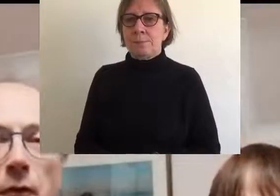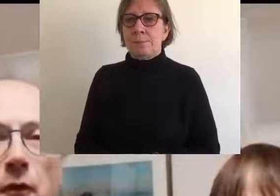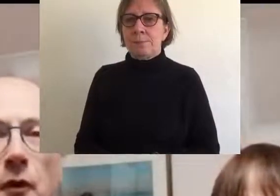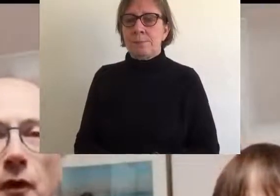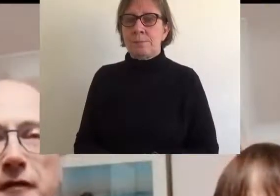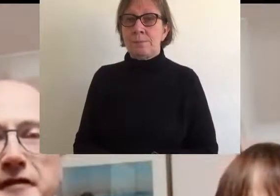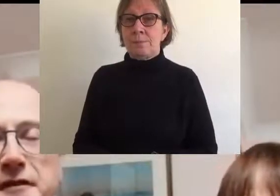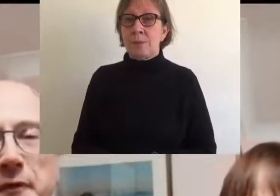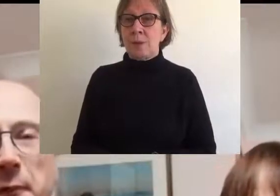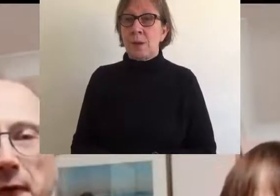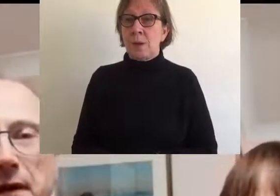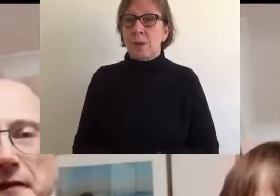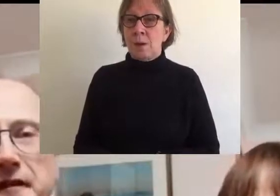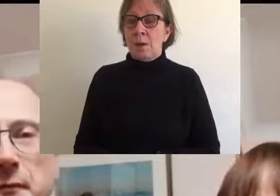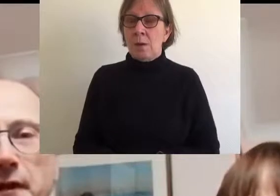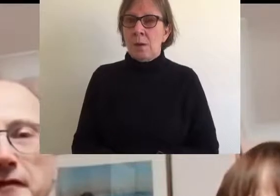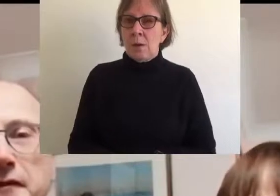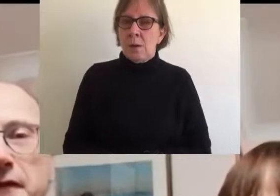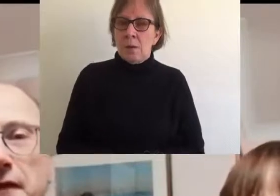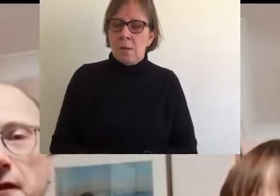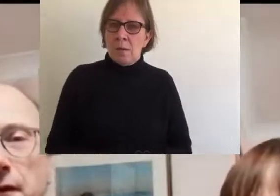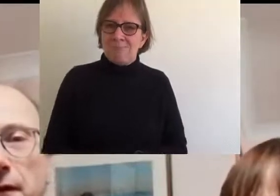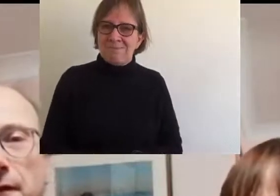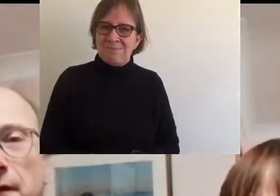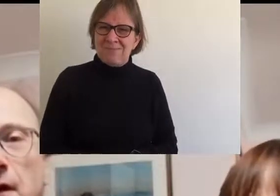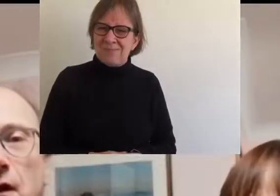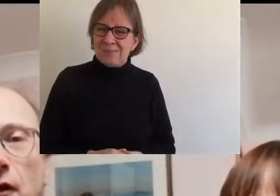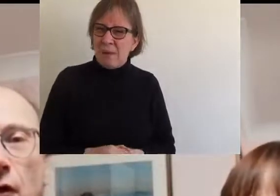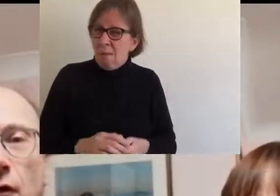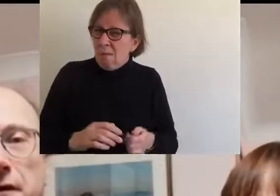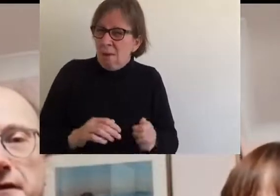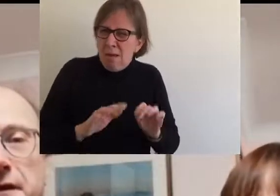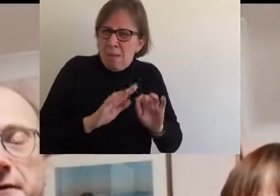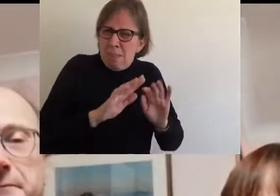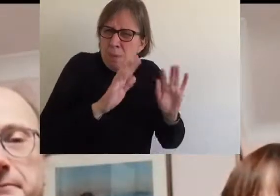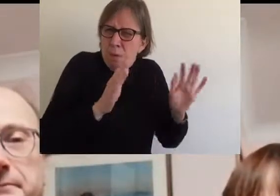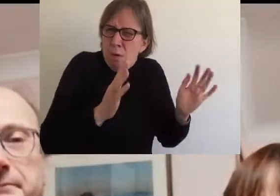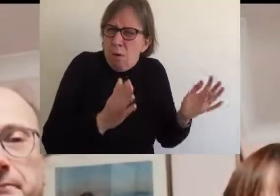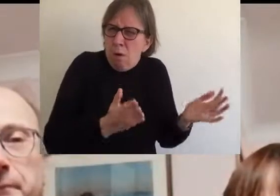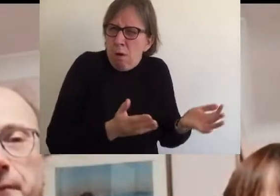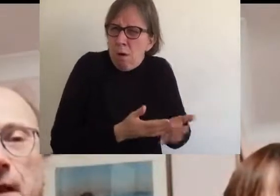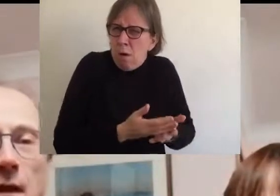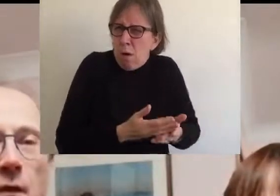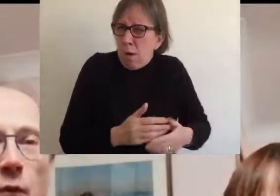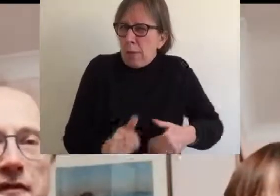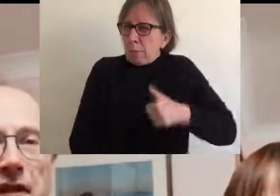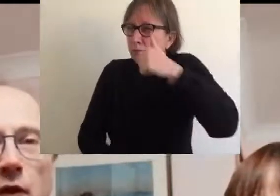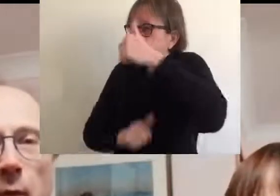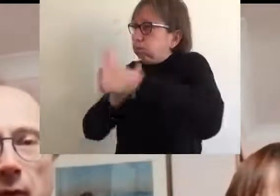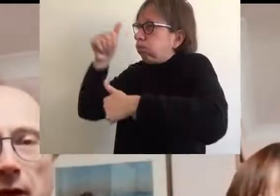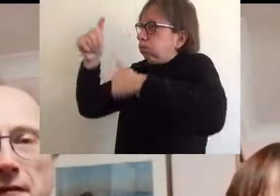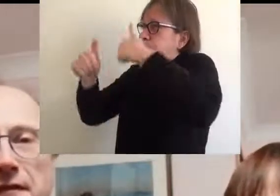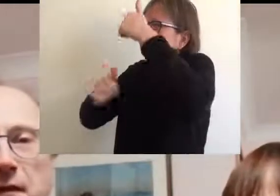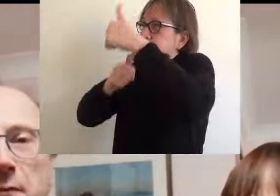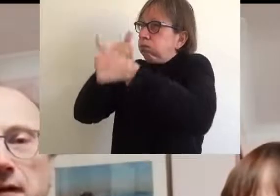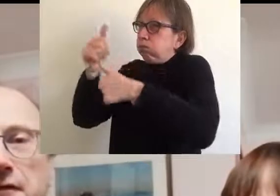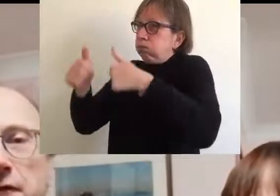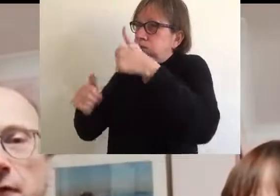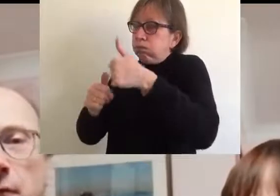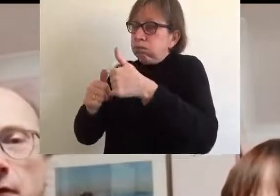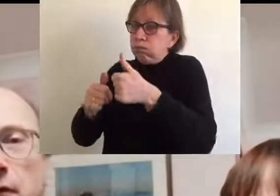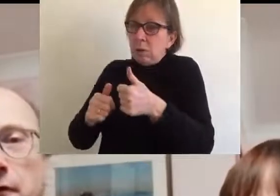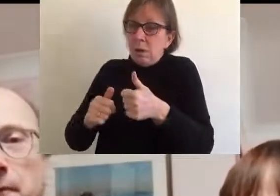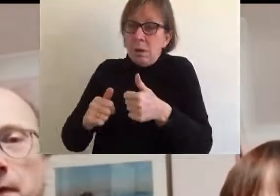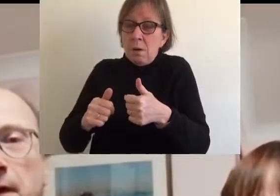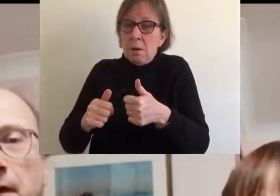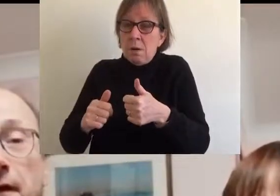You who call us to be praised in the midst of the earth, glory to you. We sing your praise in the midst of